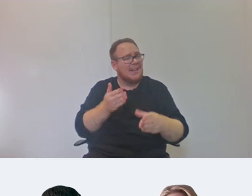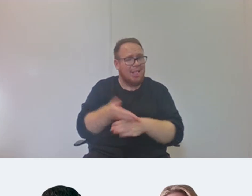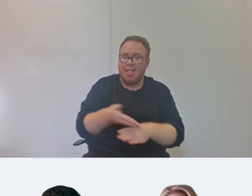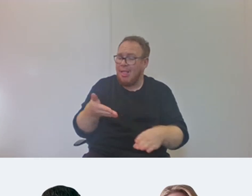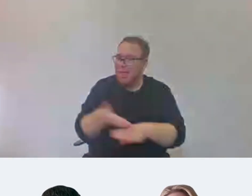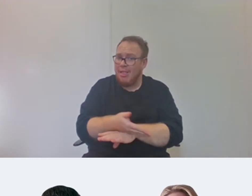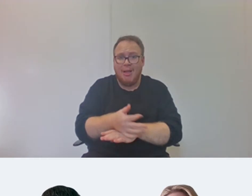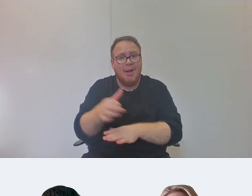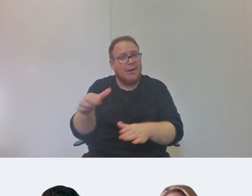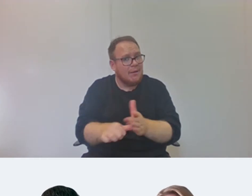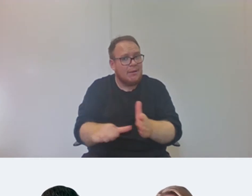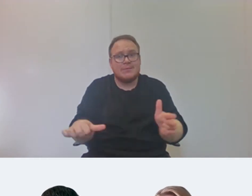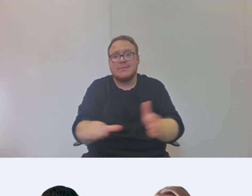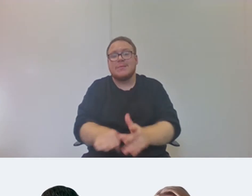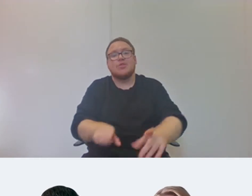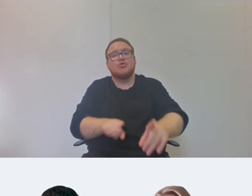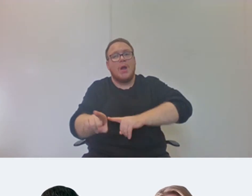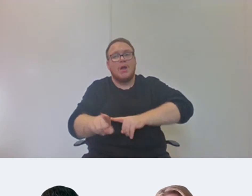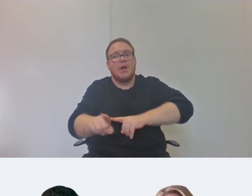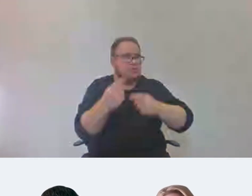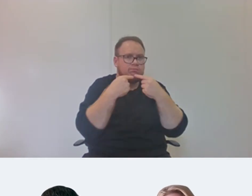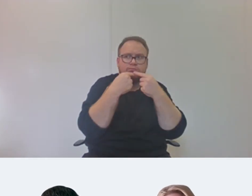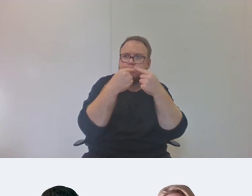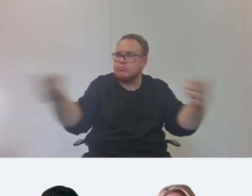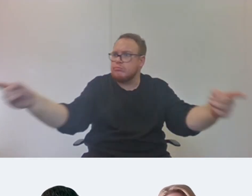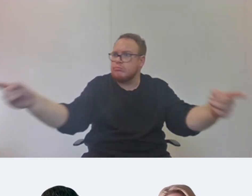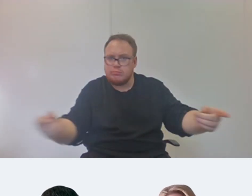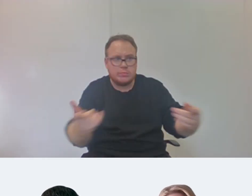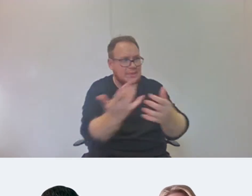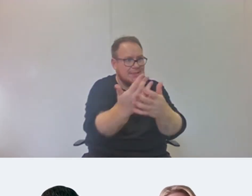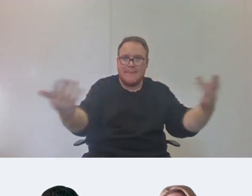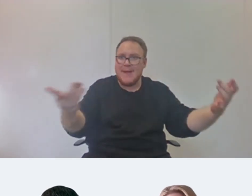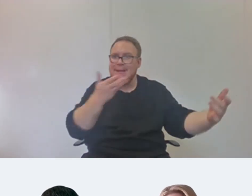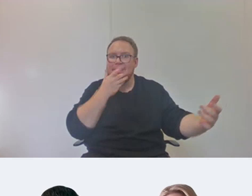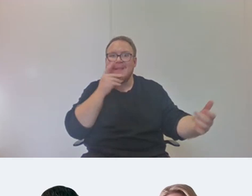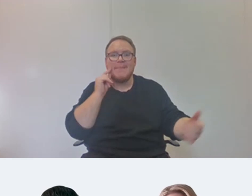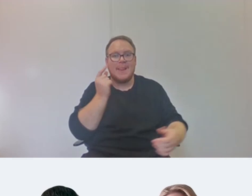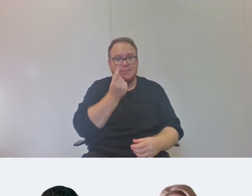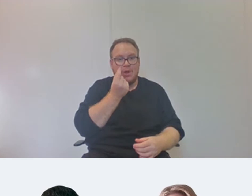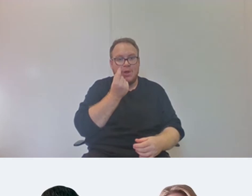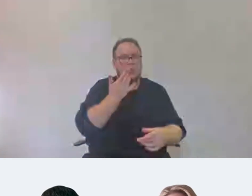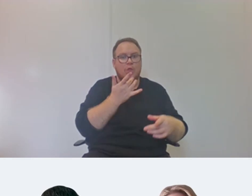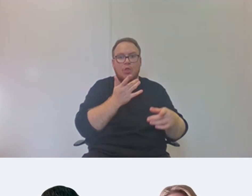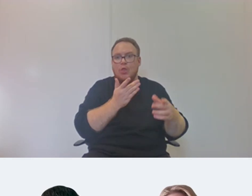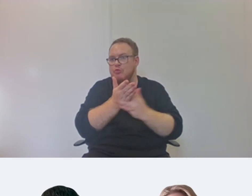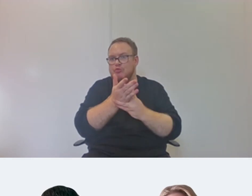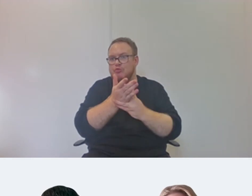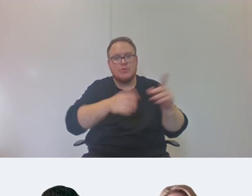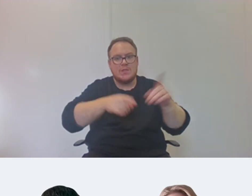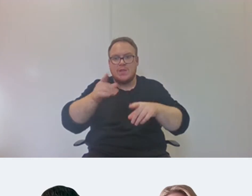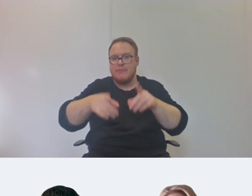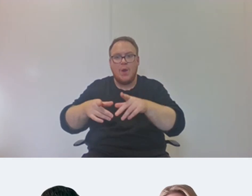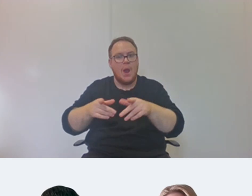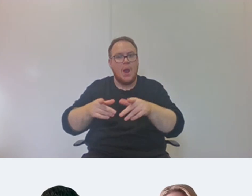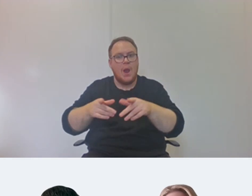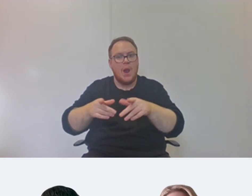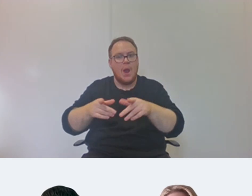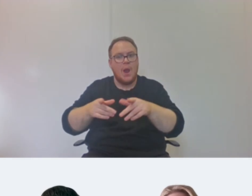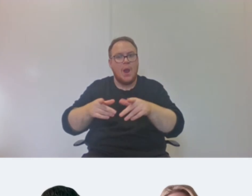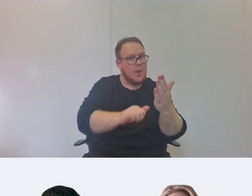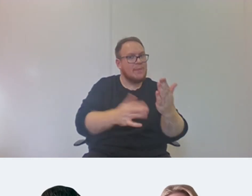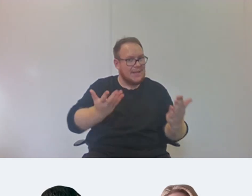try and reach as many people and make sure that they're informed and involved through the range of different programmes we've got going on at the moment, both at